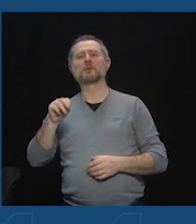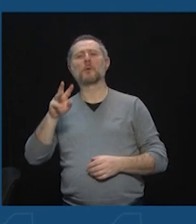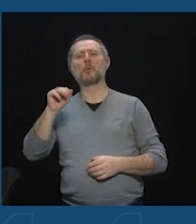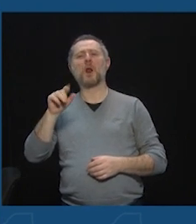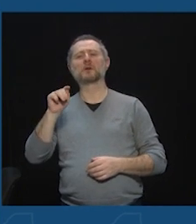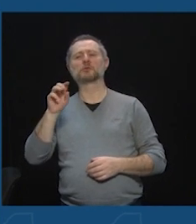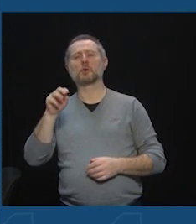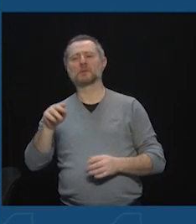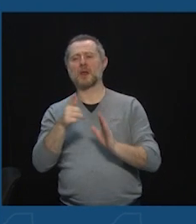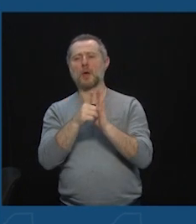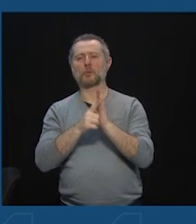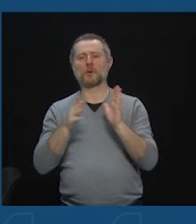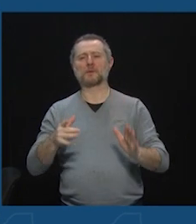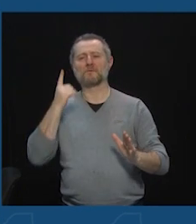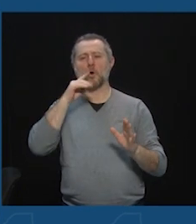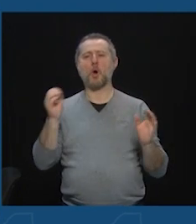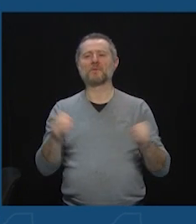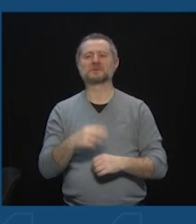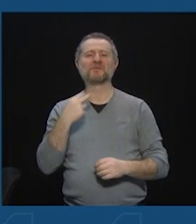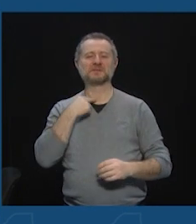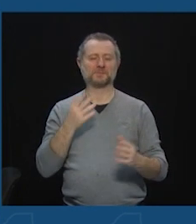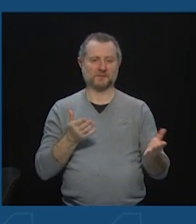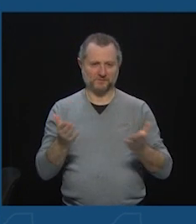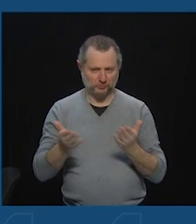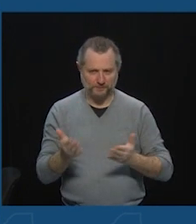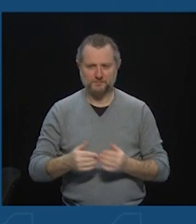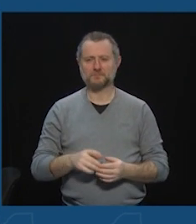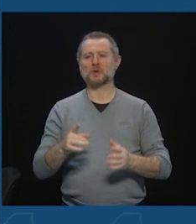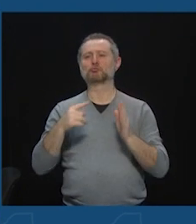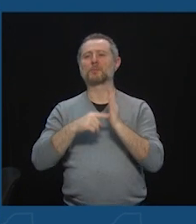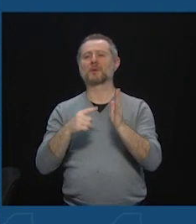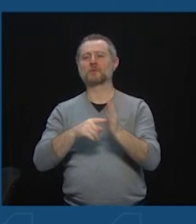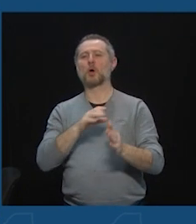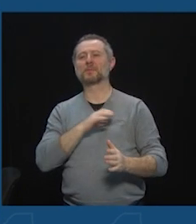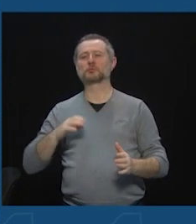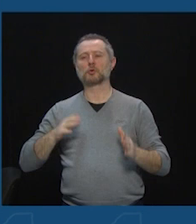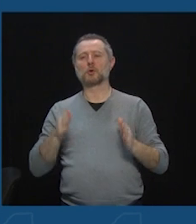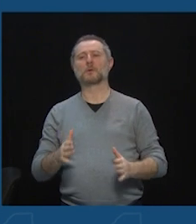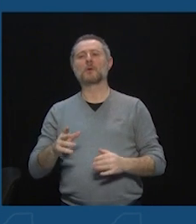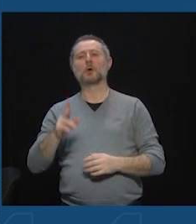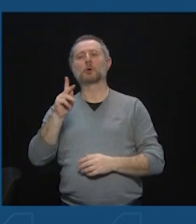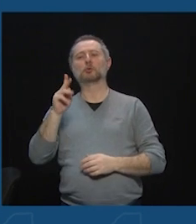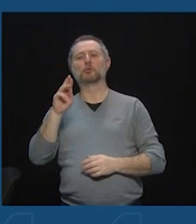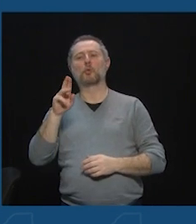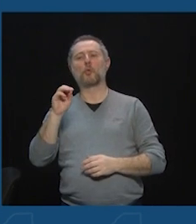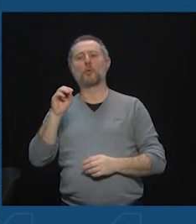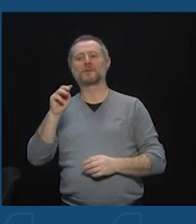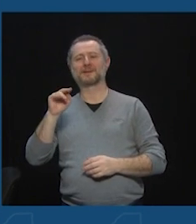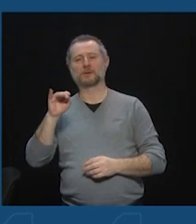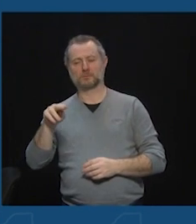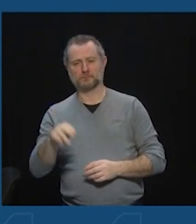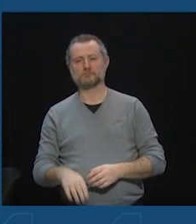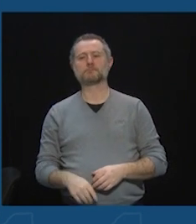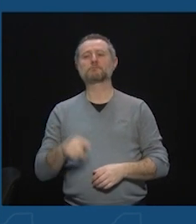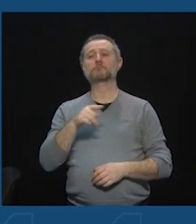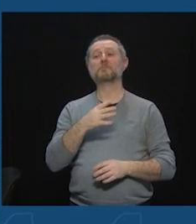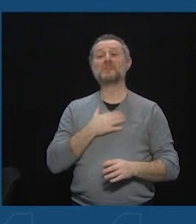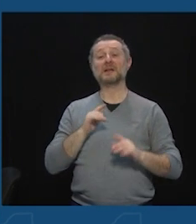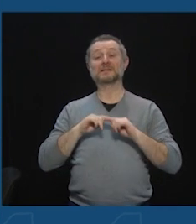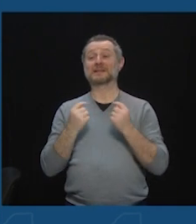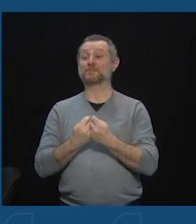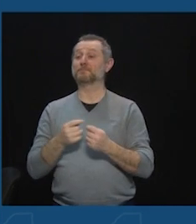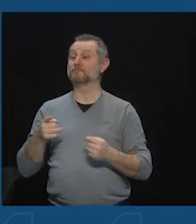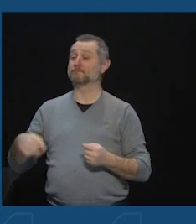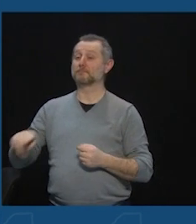Services, representing their commissioner, Commissioner Cronin. From our team, we have Dan O'Hara, our Director of Training at the Division